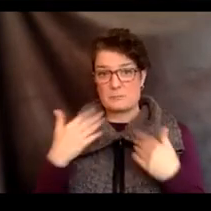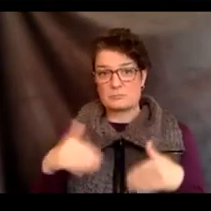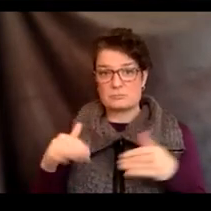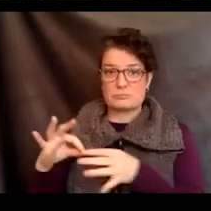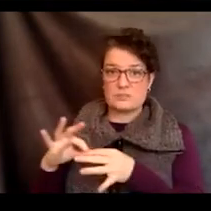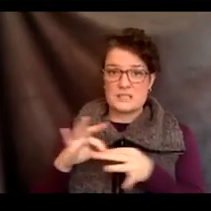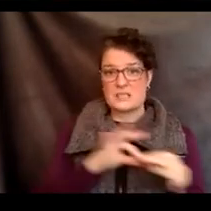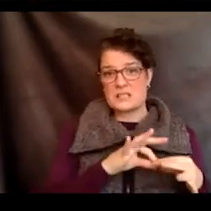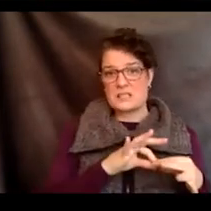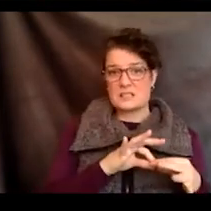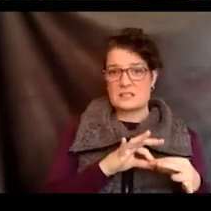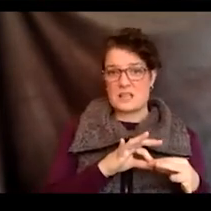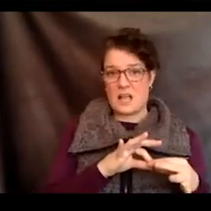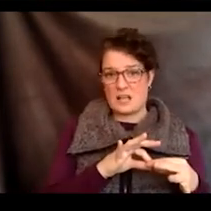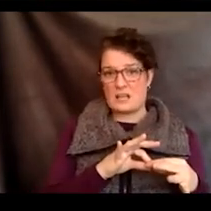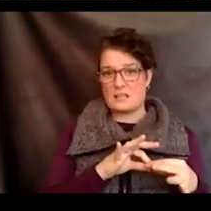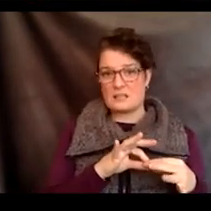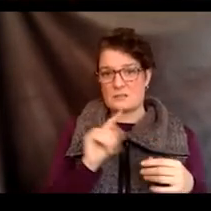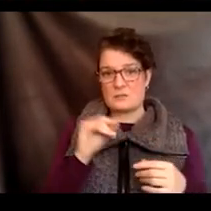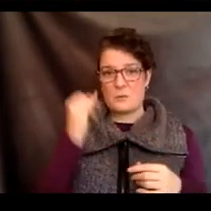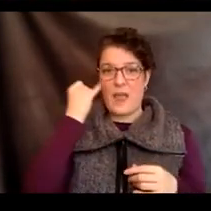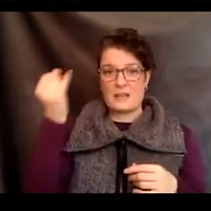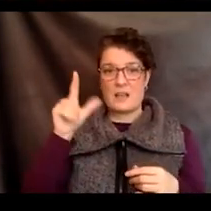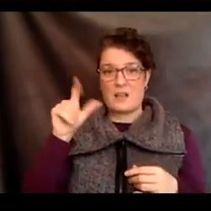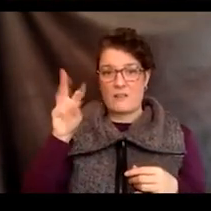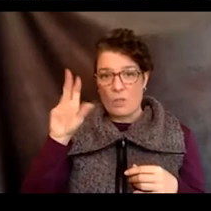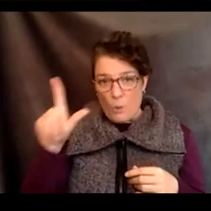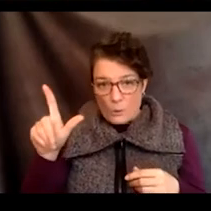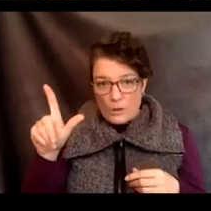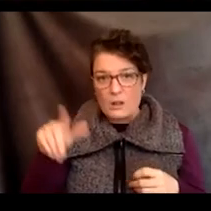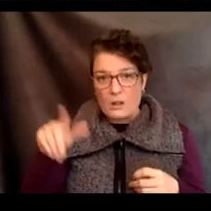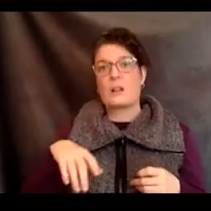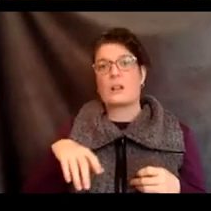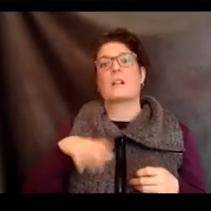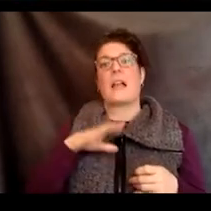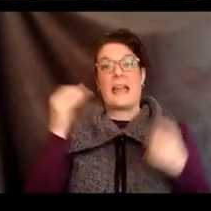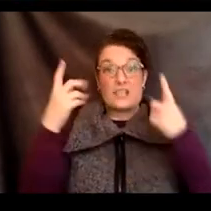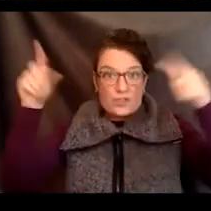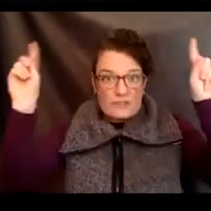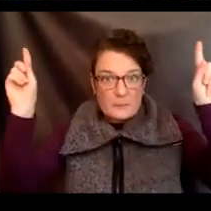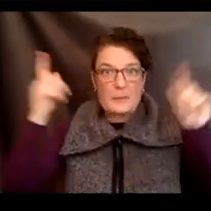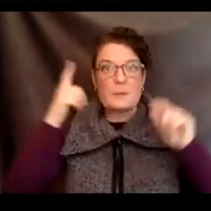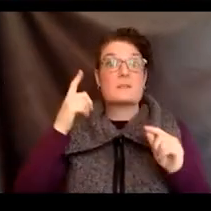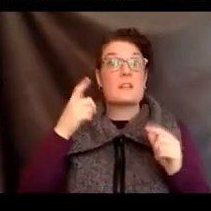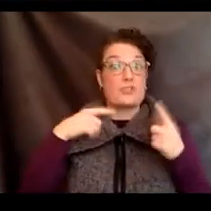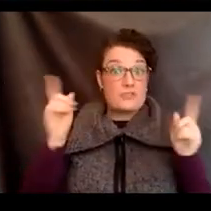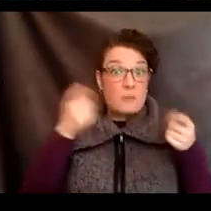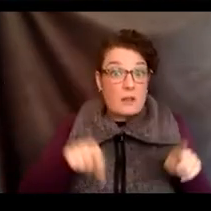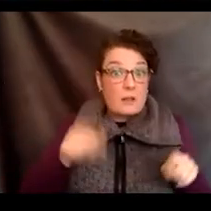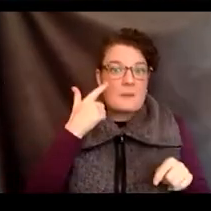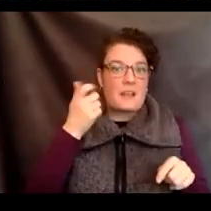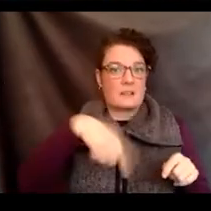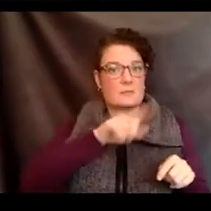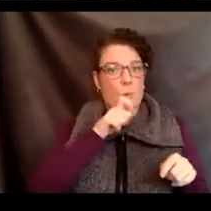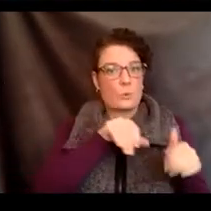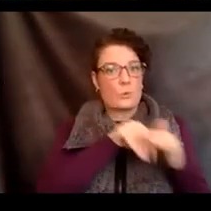of Lowell and achievement, and that achievement being because of the student body. But I think